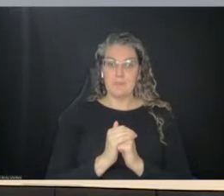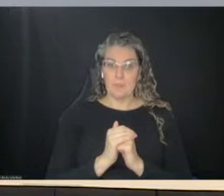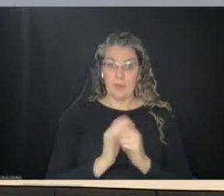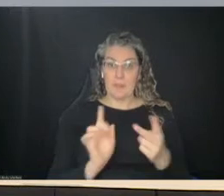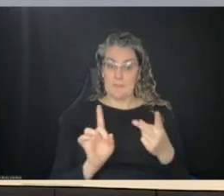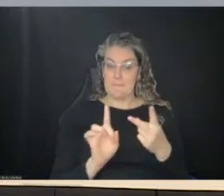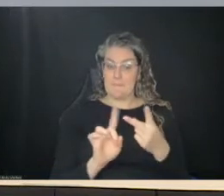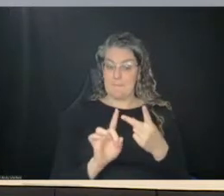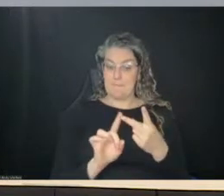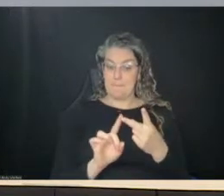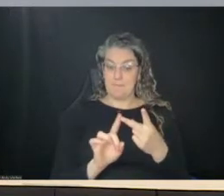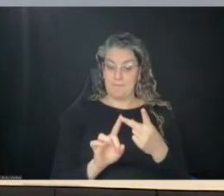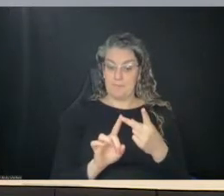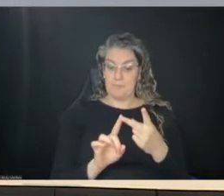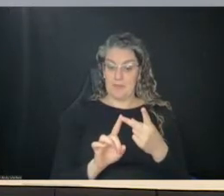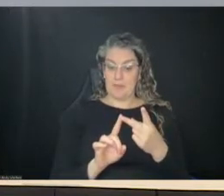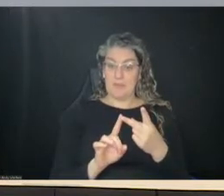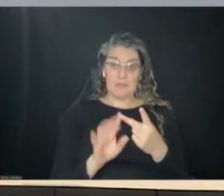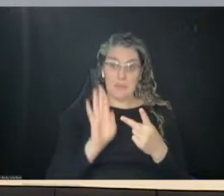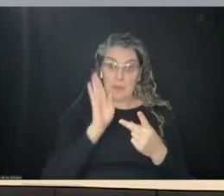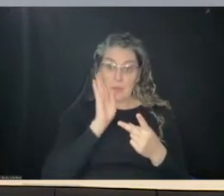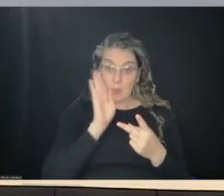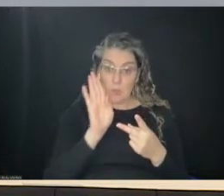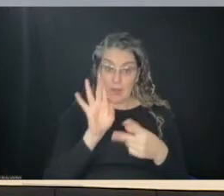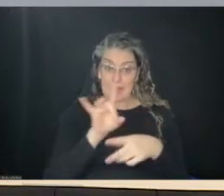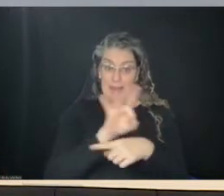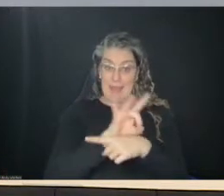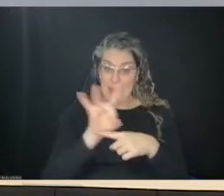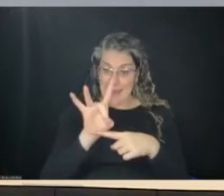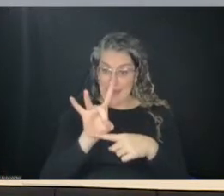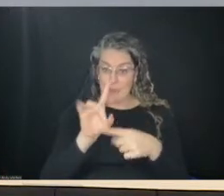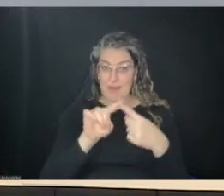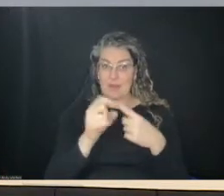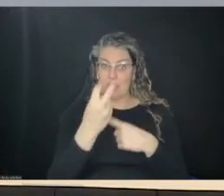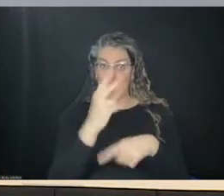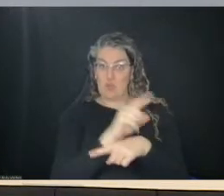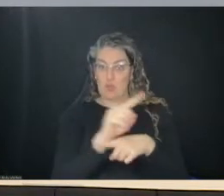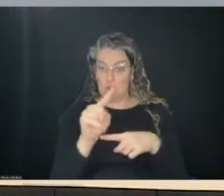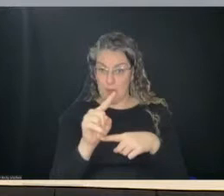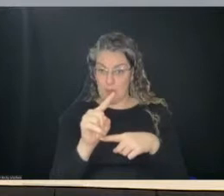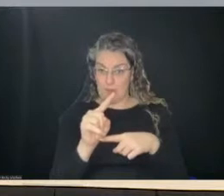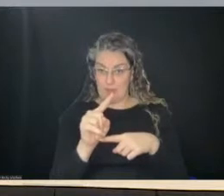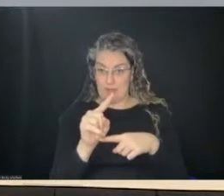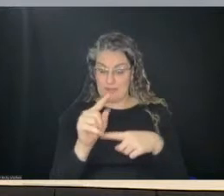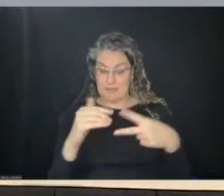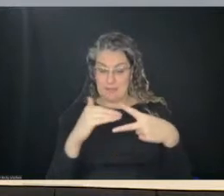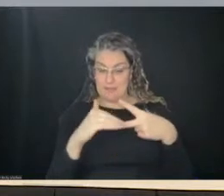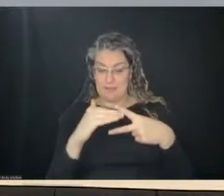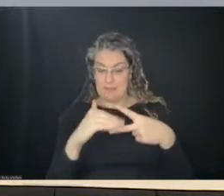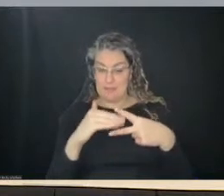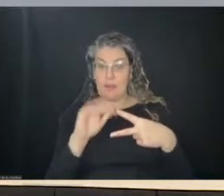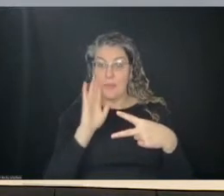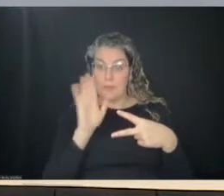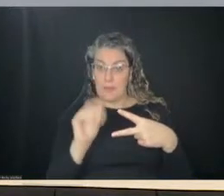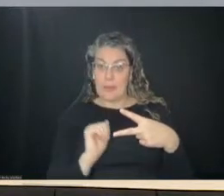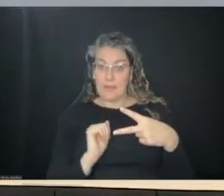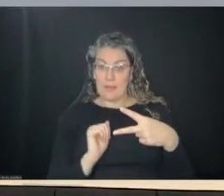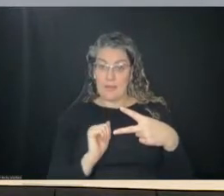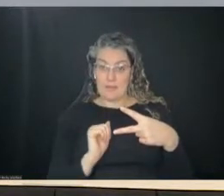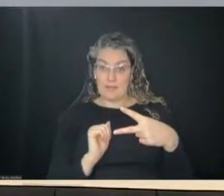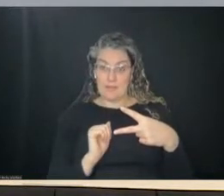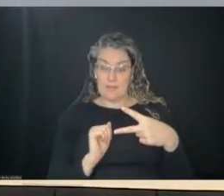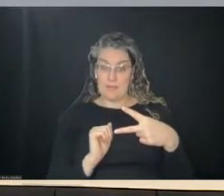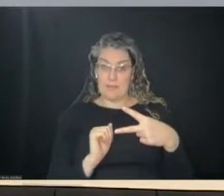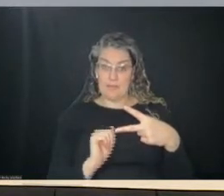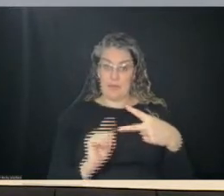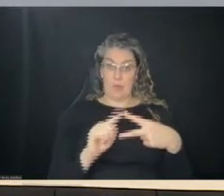dose at an interval that's either 8 to 12 weeks after your first. So for some, that will mean they'll